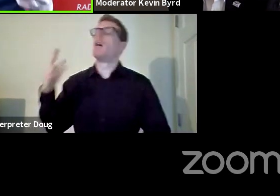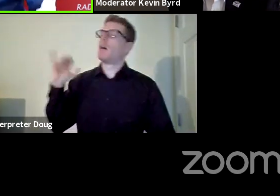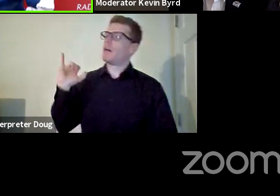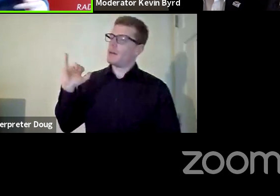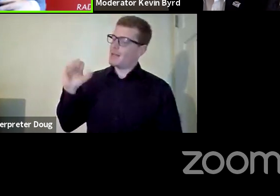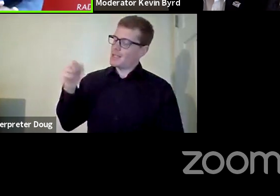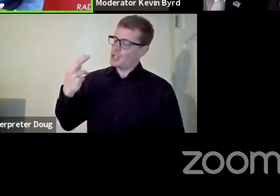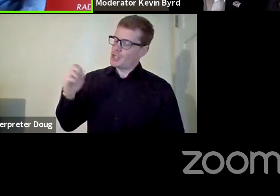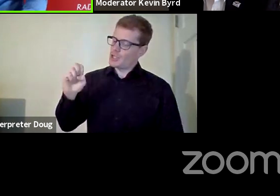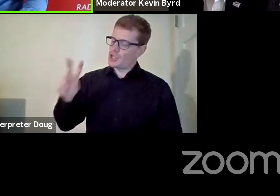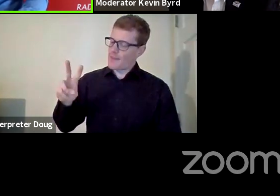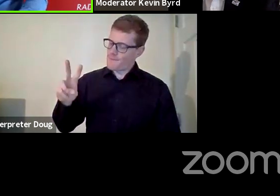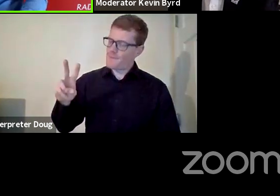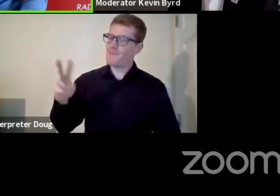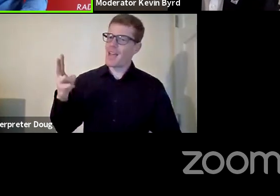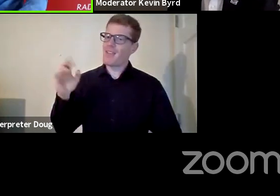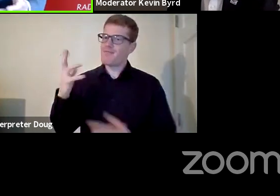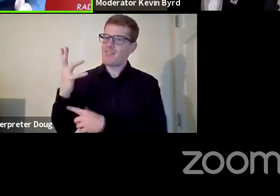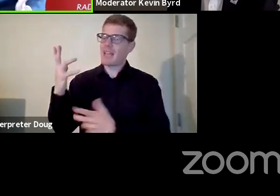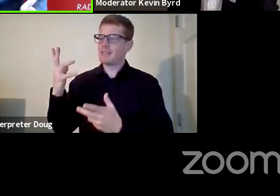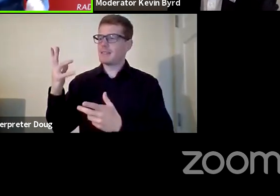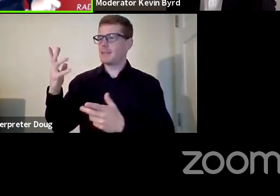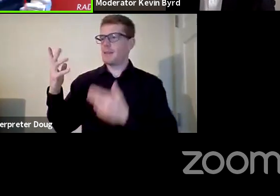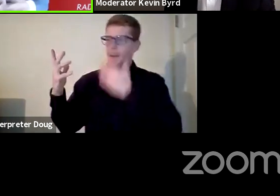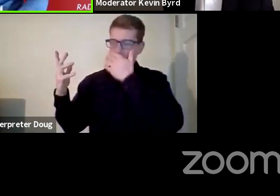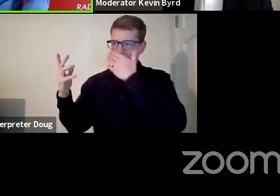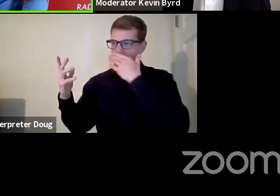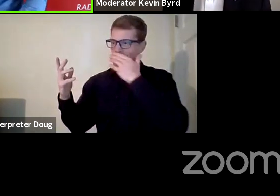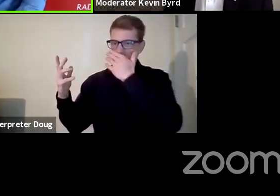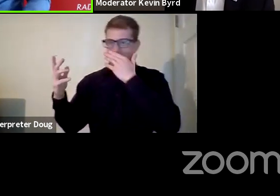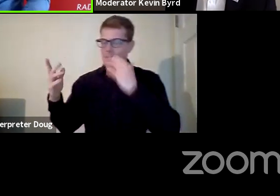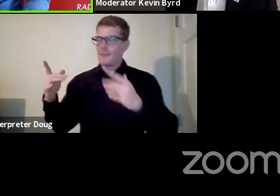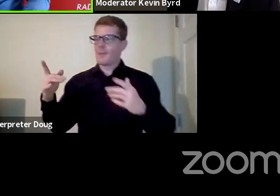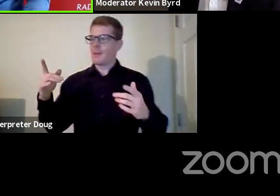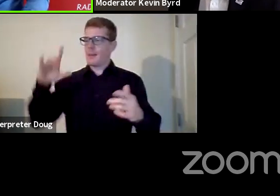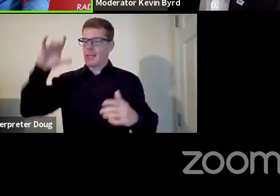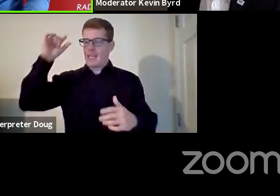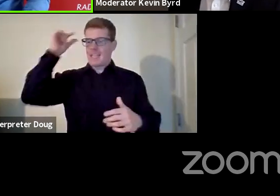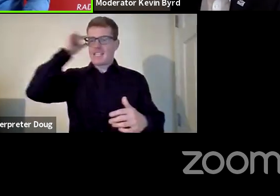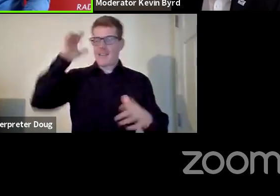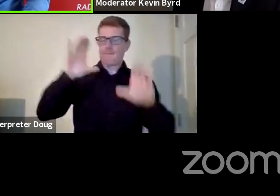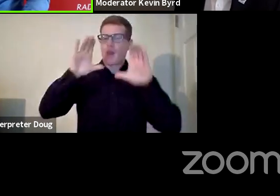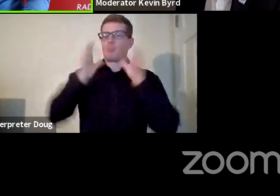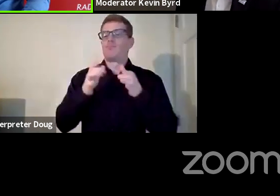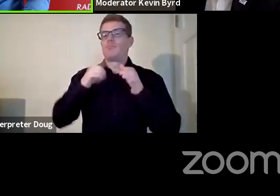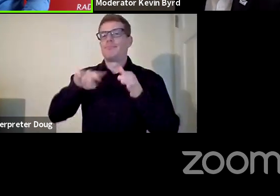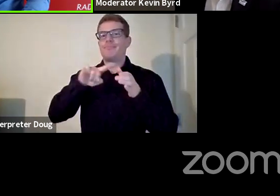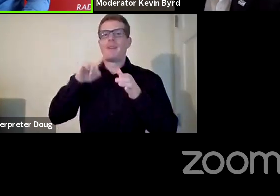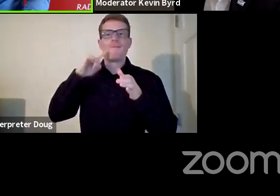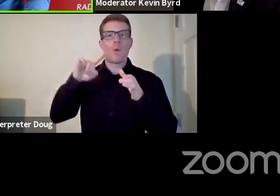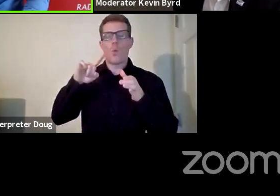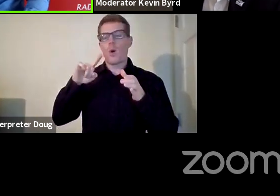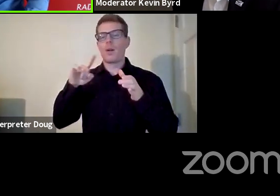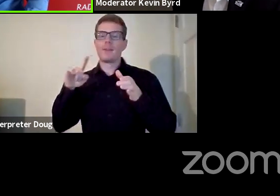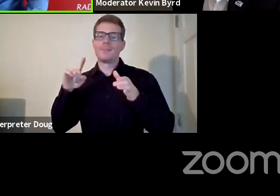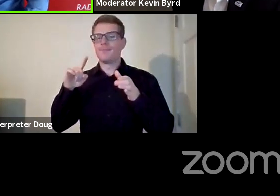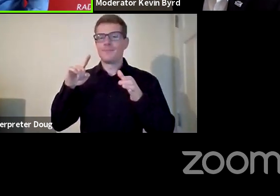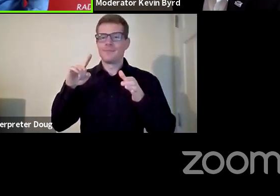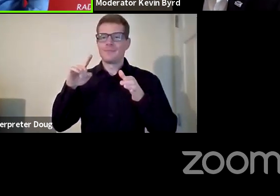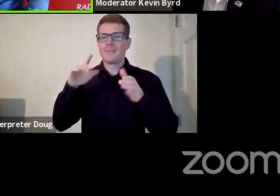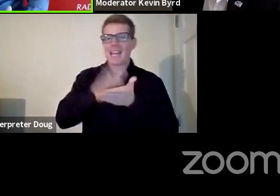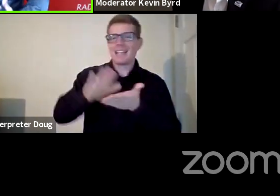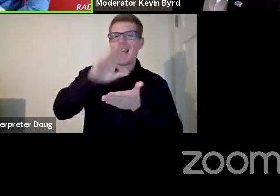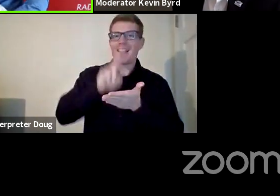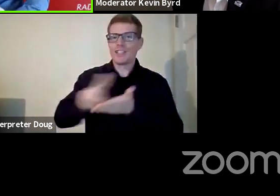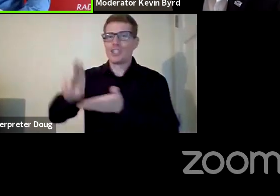you will, for higher education, community colleges, as well as our four-year public institutions. They have a relationship